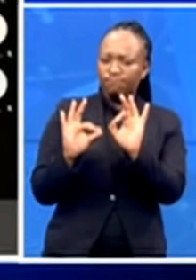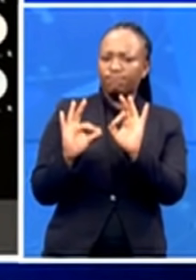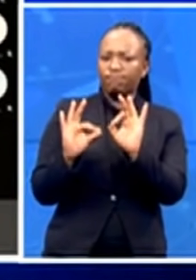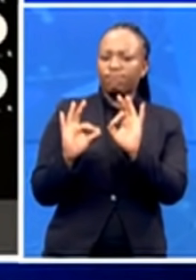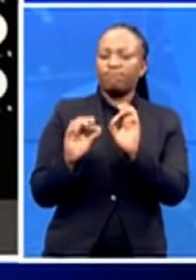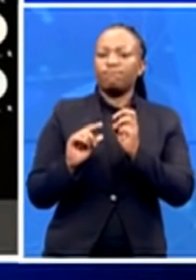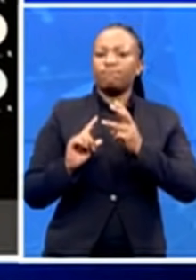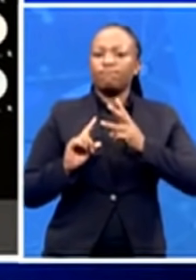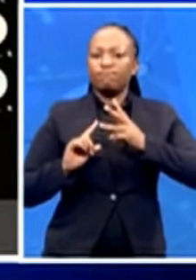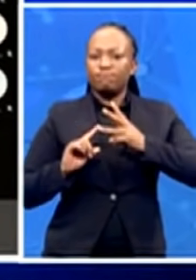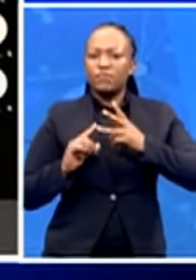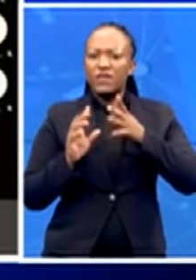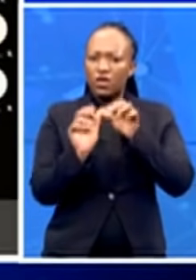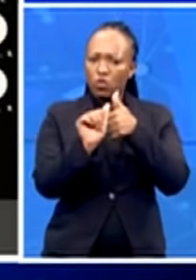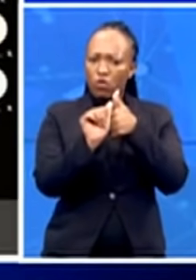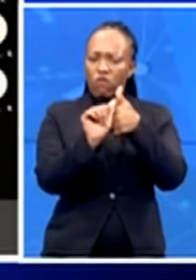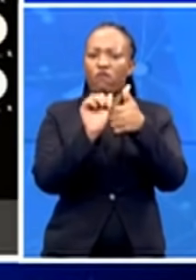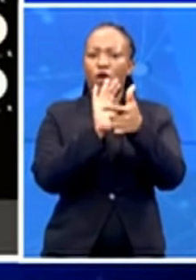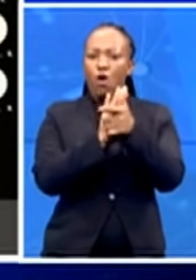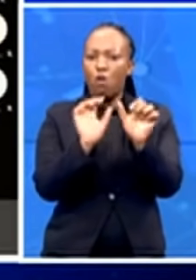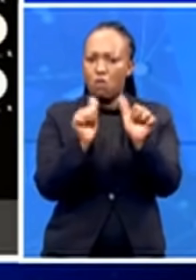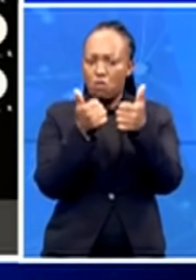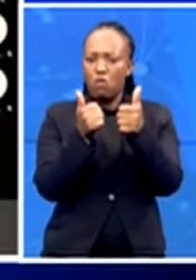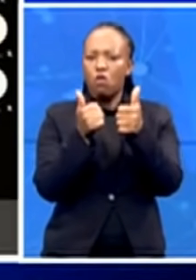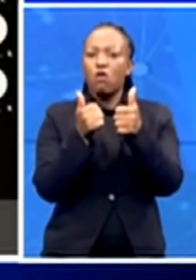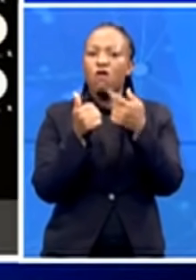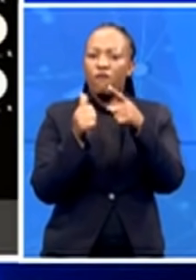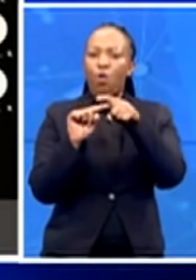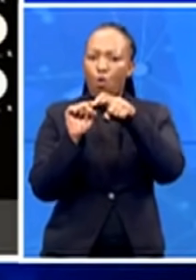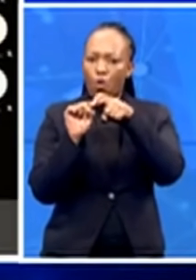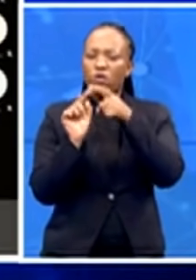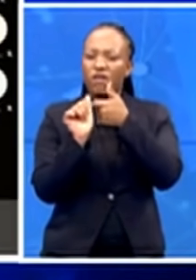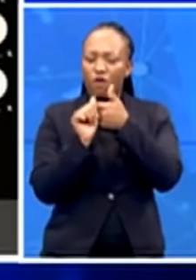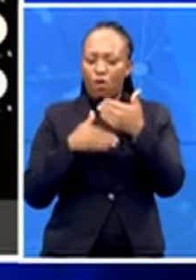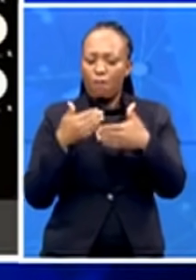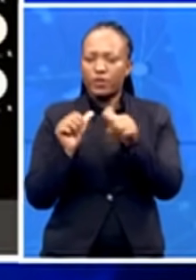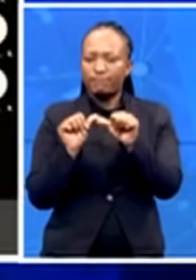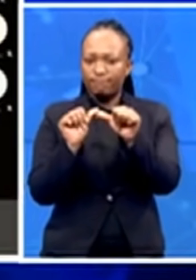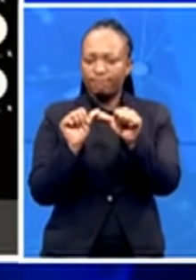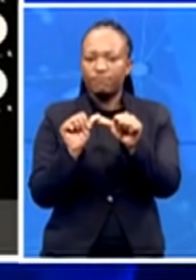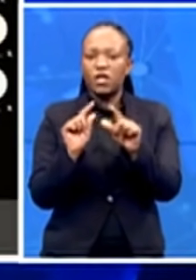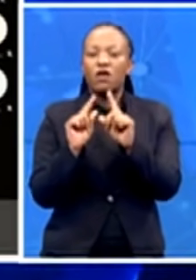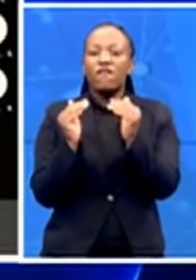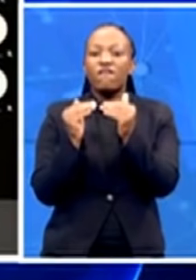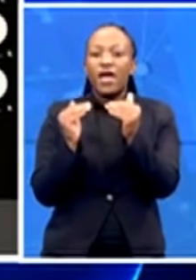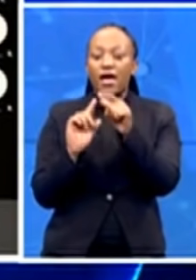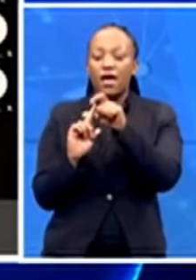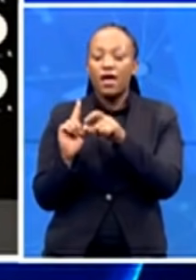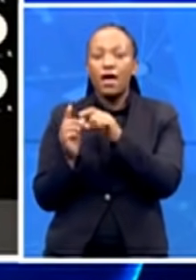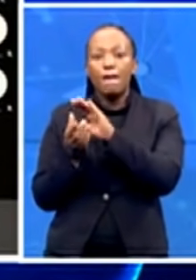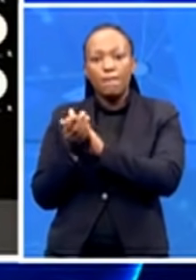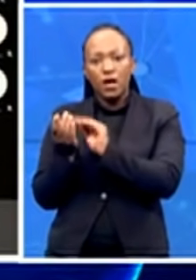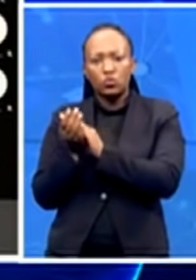relevant to precautionary suspensions. However, in fairness to Mr. Magashule, we have also satisfied ourselves that